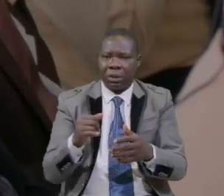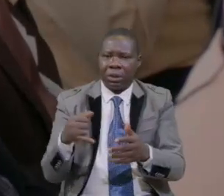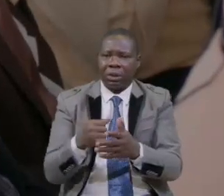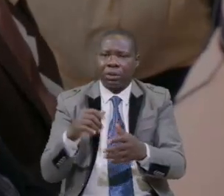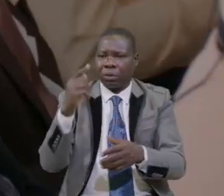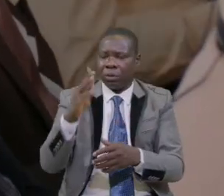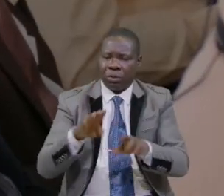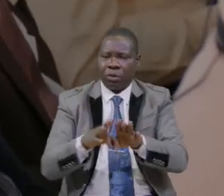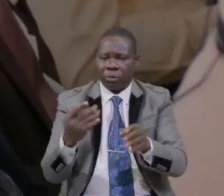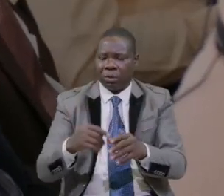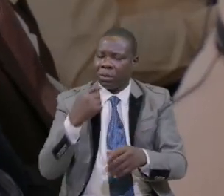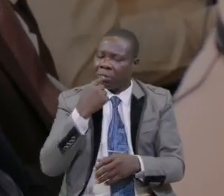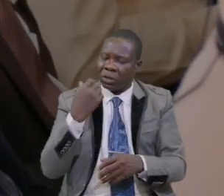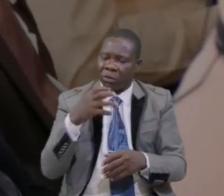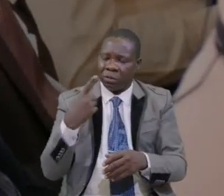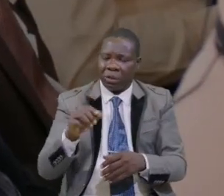and he spoke in tongues.